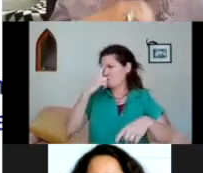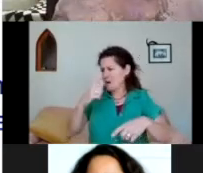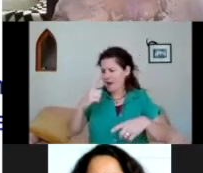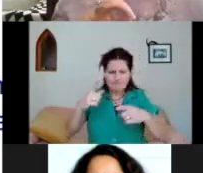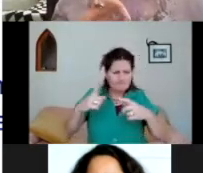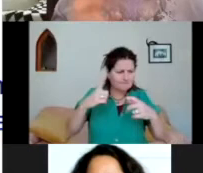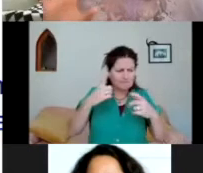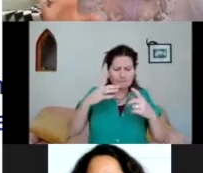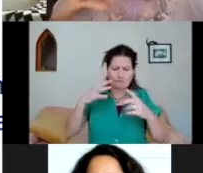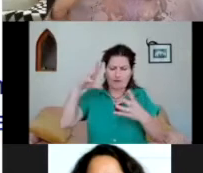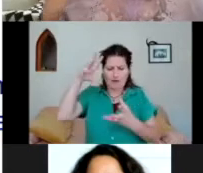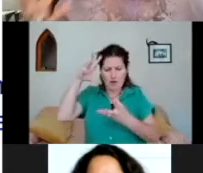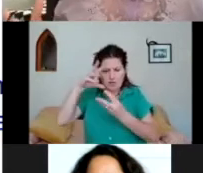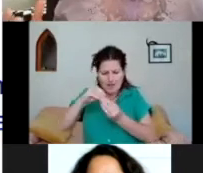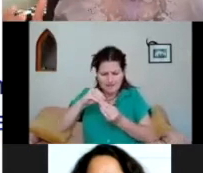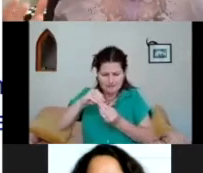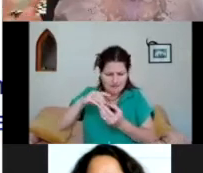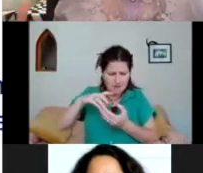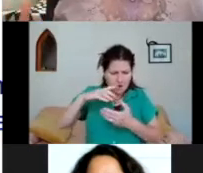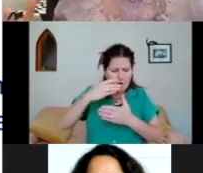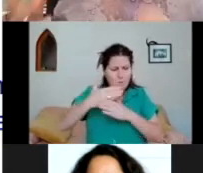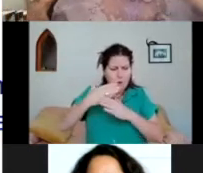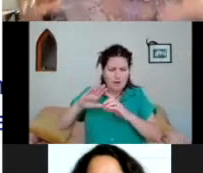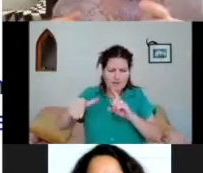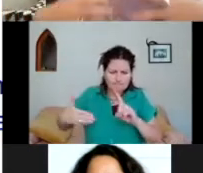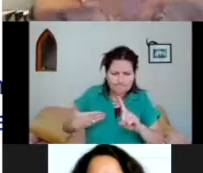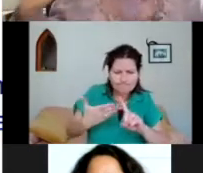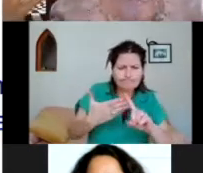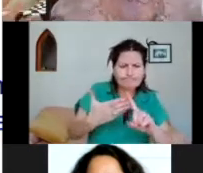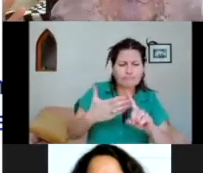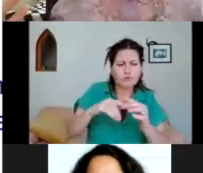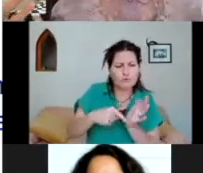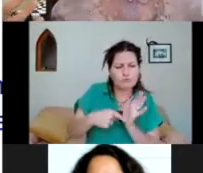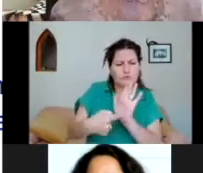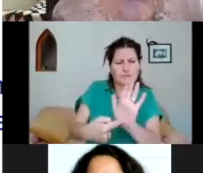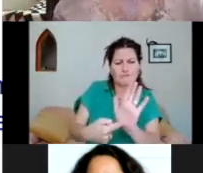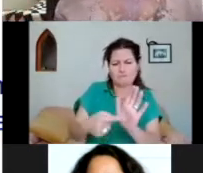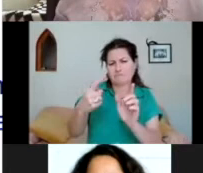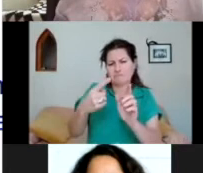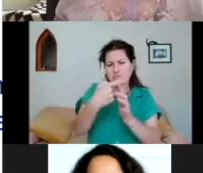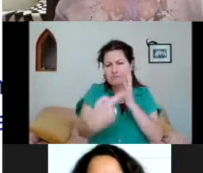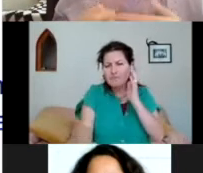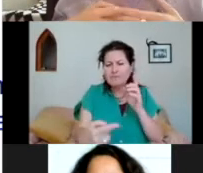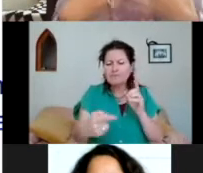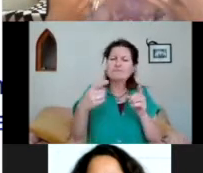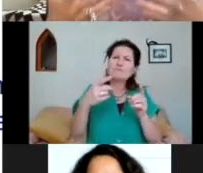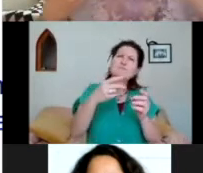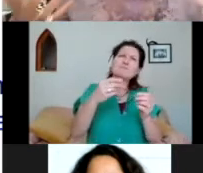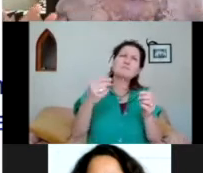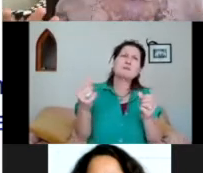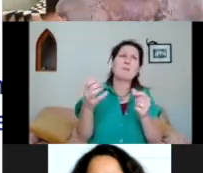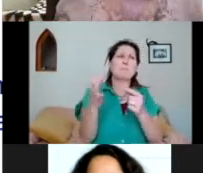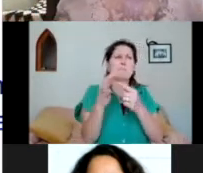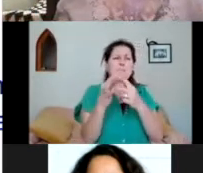work towards the presentation in January, to some sort of presentation, which is often sharing